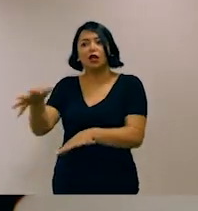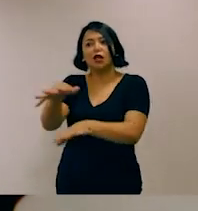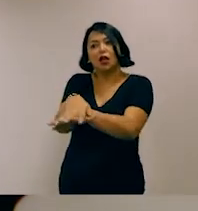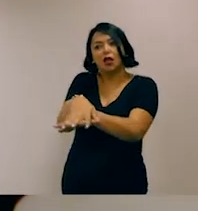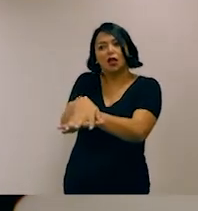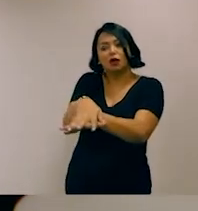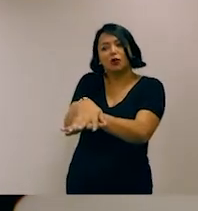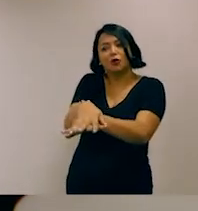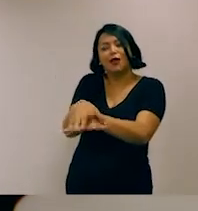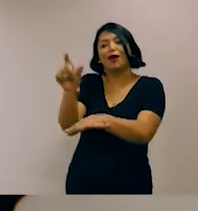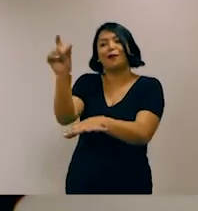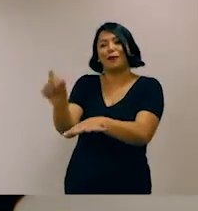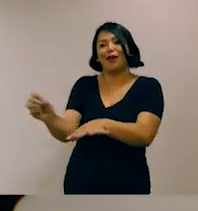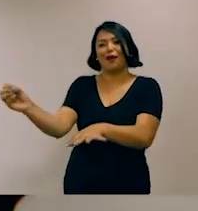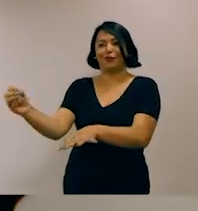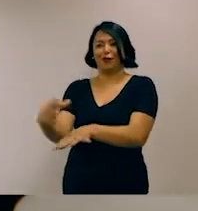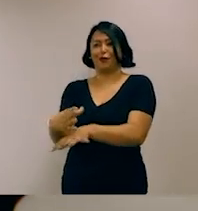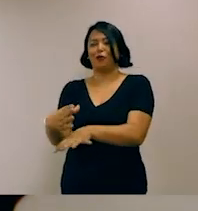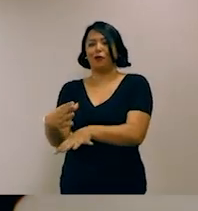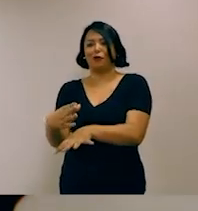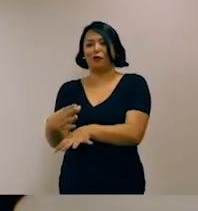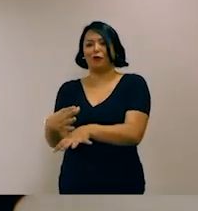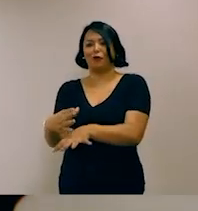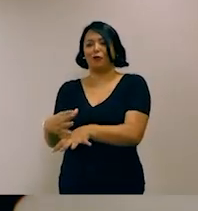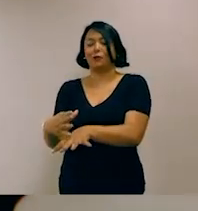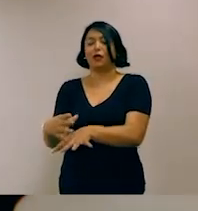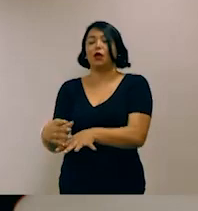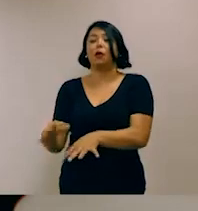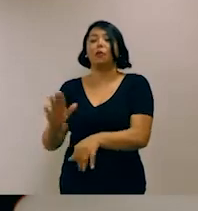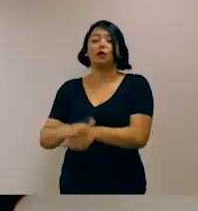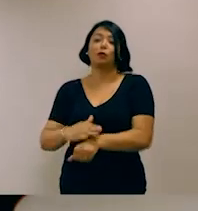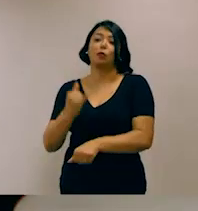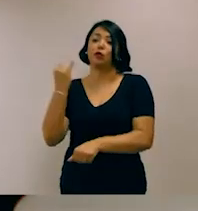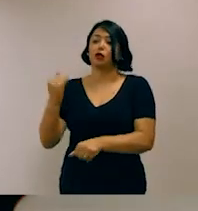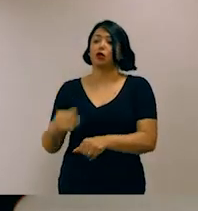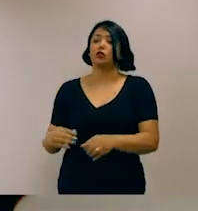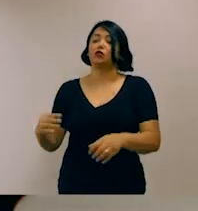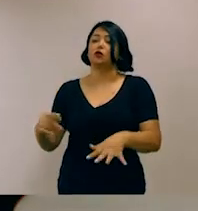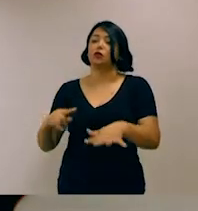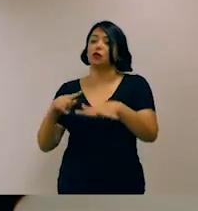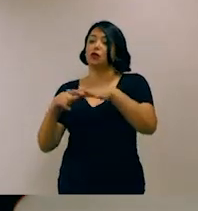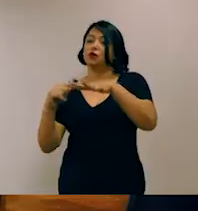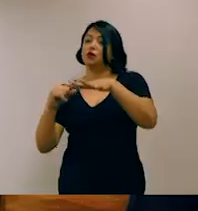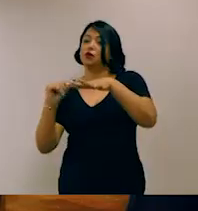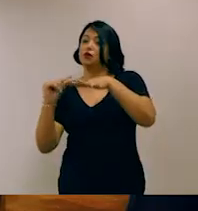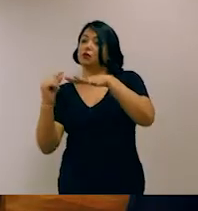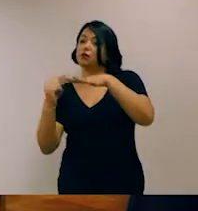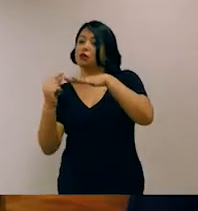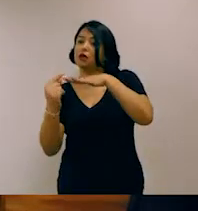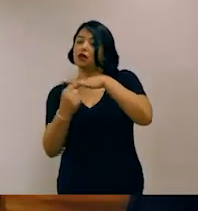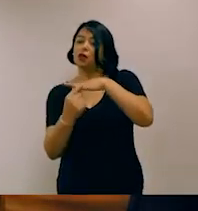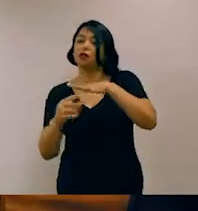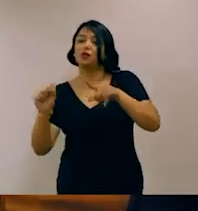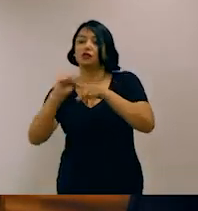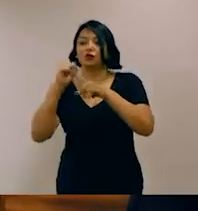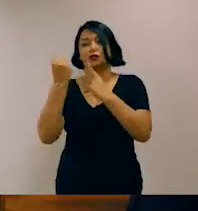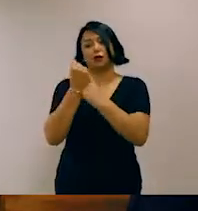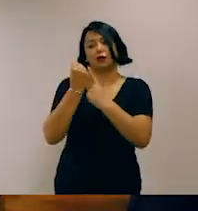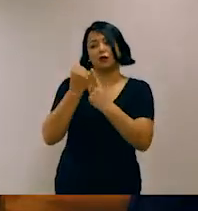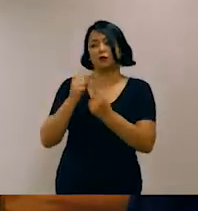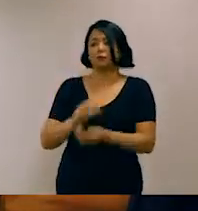of the advantages that we have when we use the doc2vec, mainly when it comes to social media.